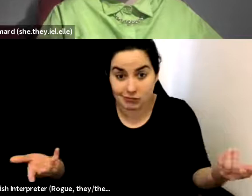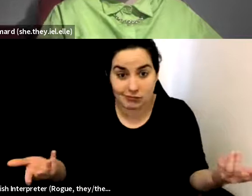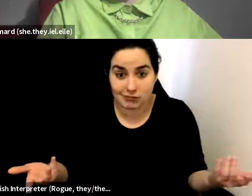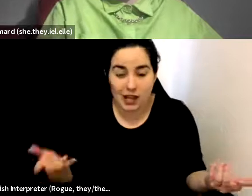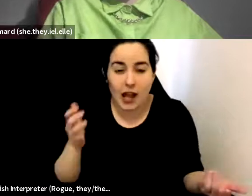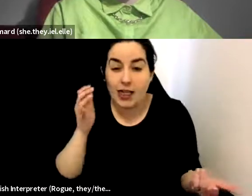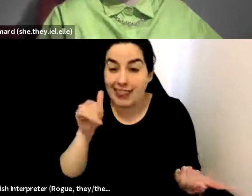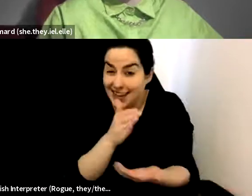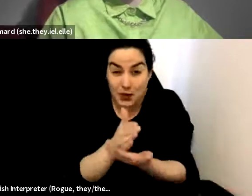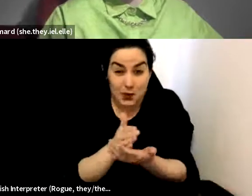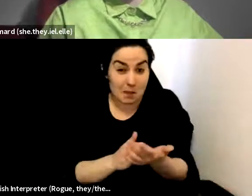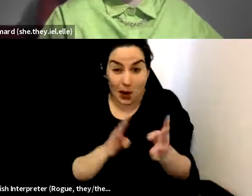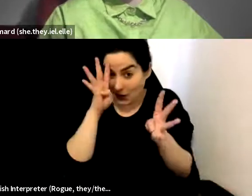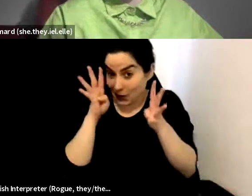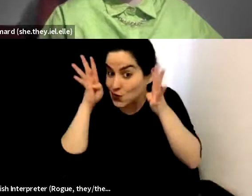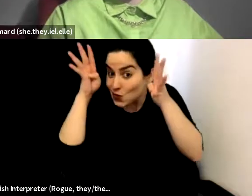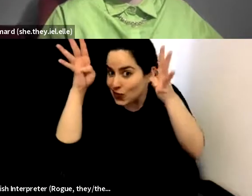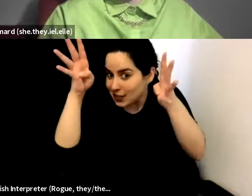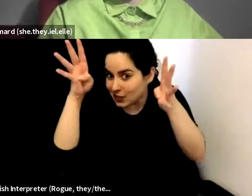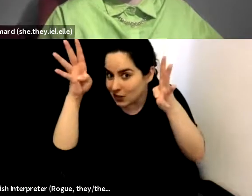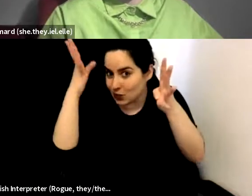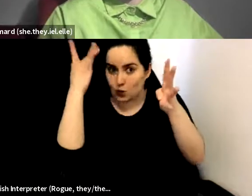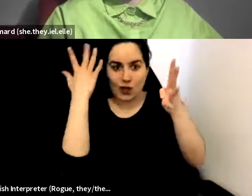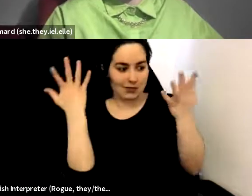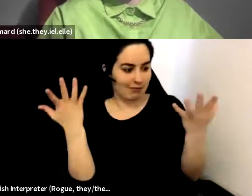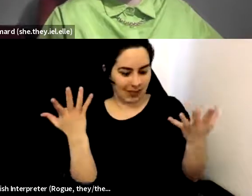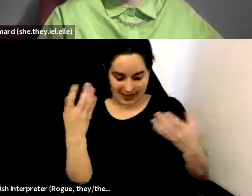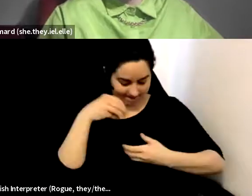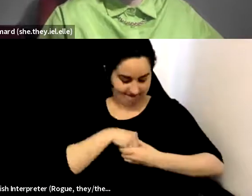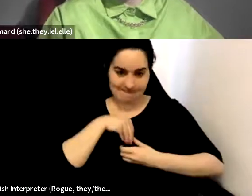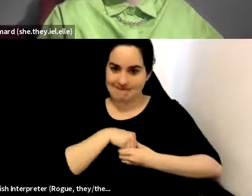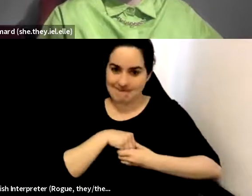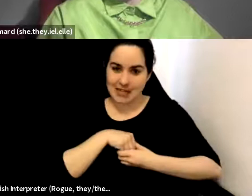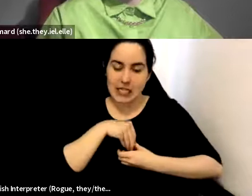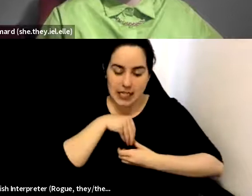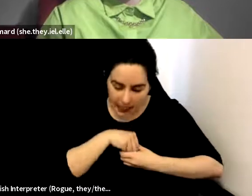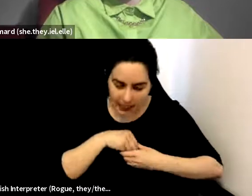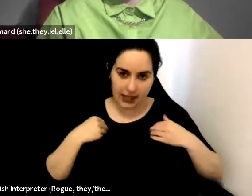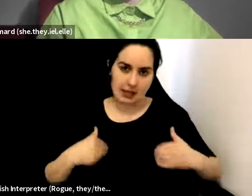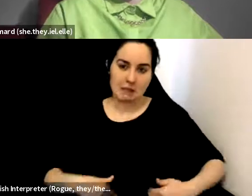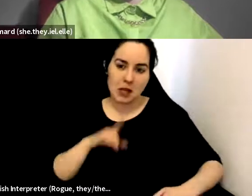creation in any state, because it's in our body so much. And that it's,